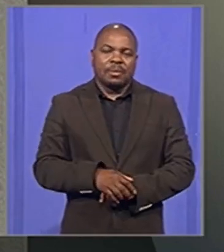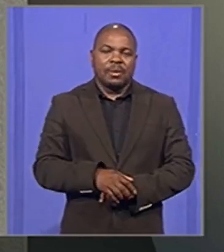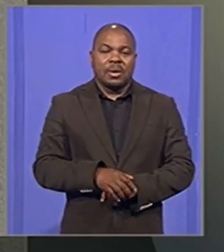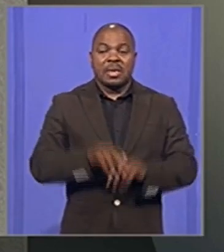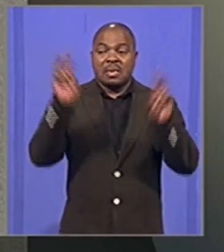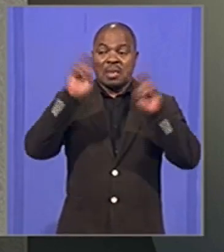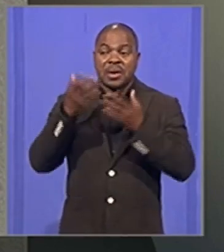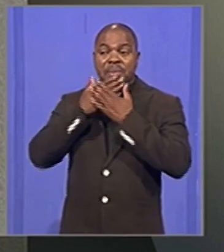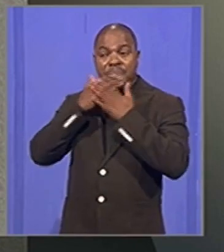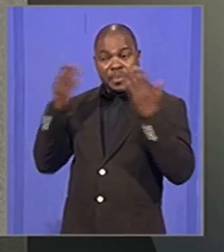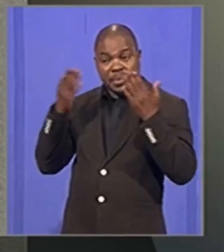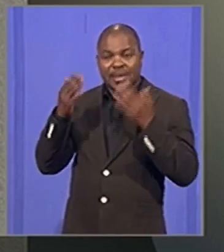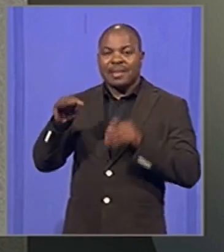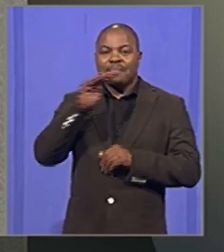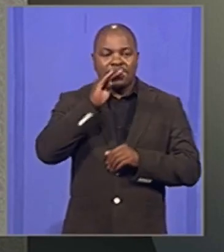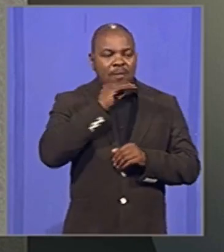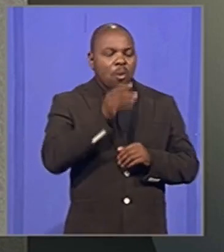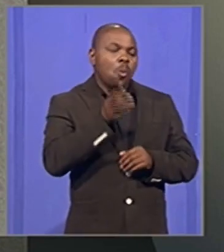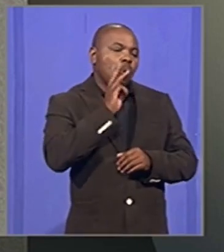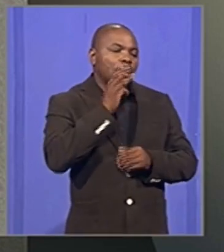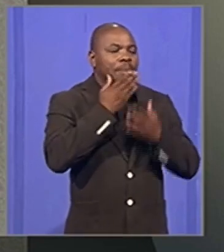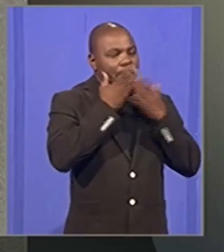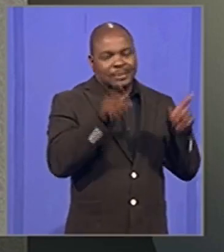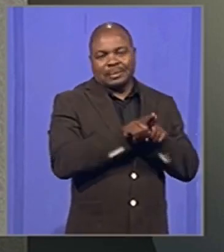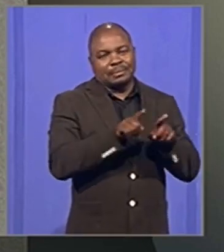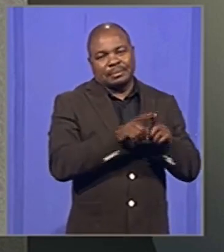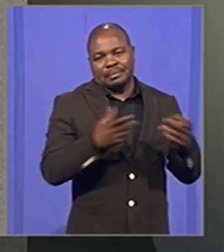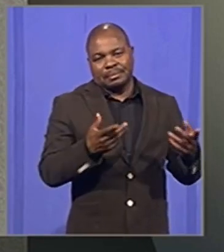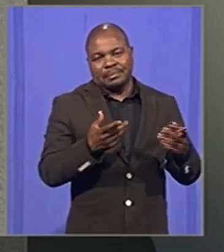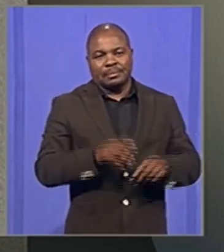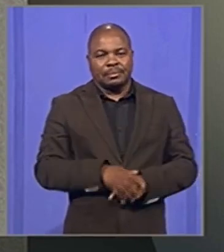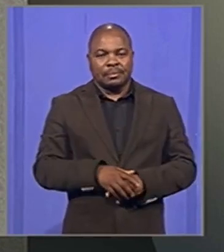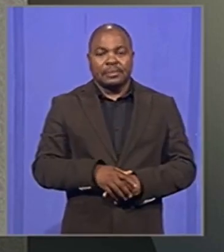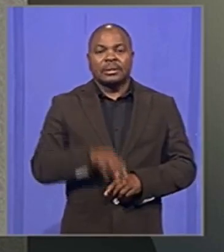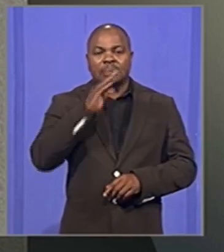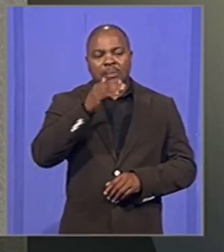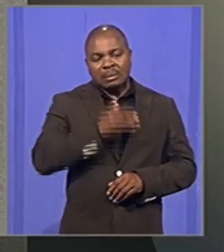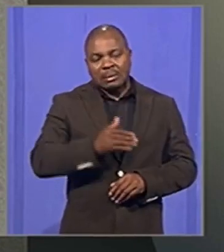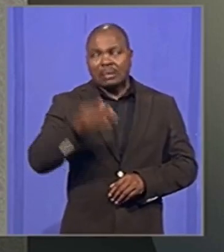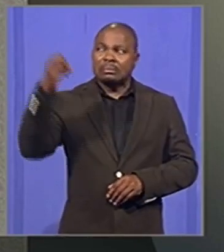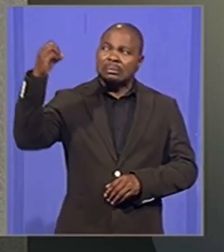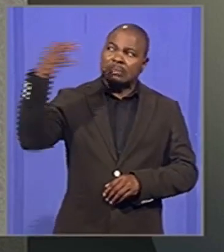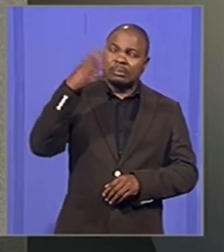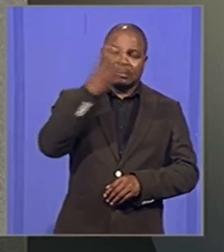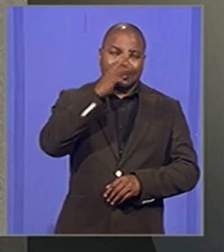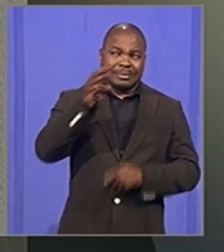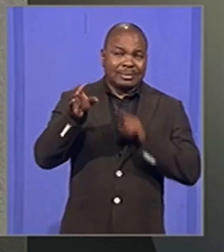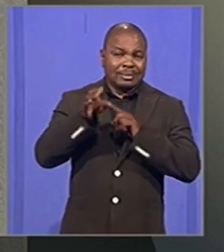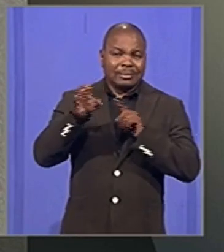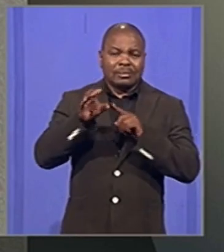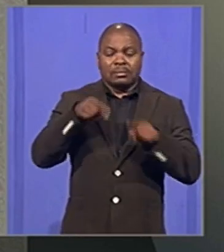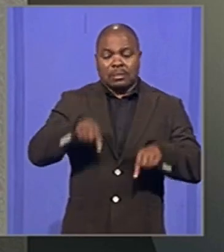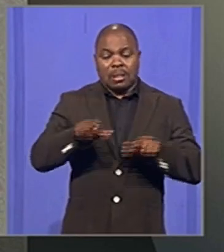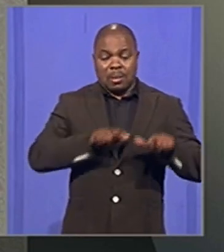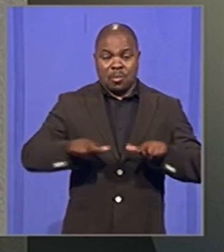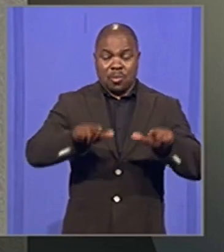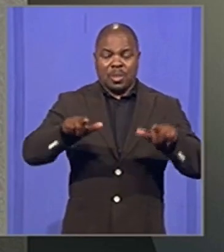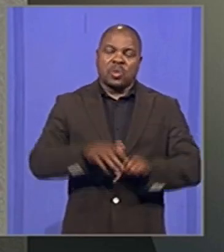Without power, there is no water for irrigation. And to this, the ongoing heatwave conditions experienced here in